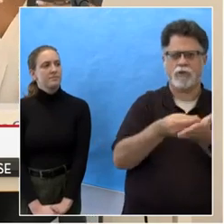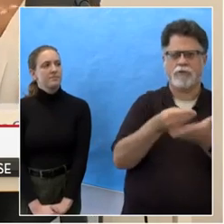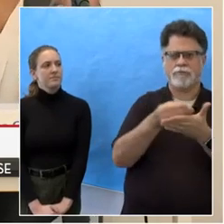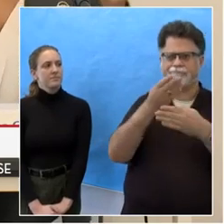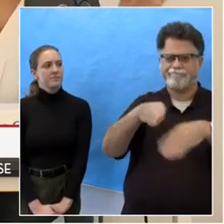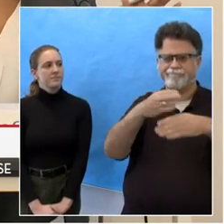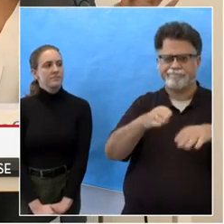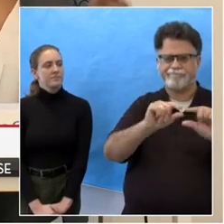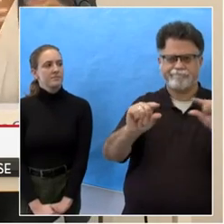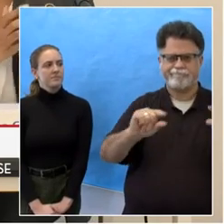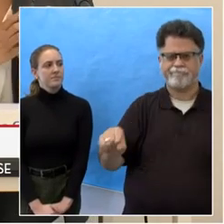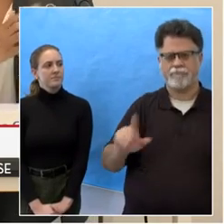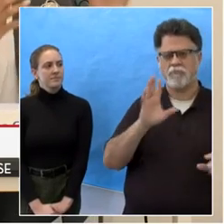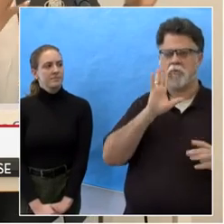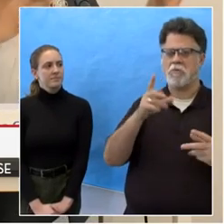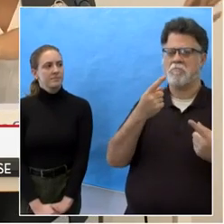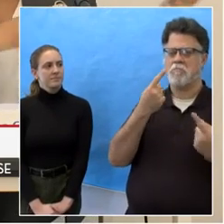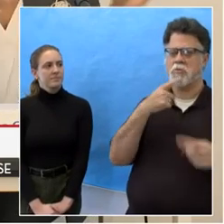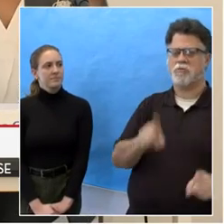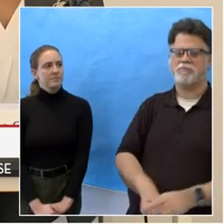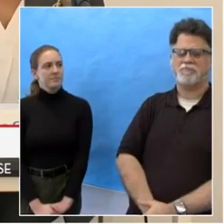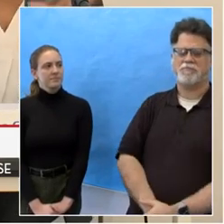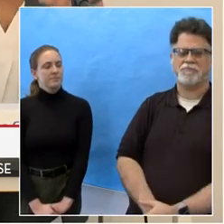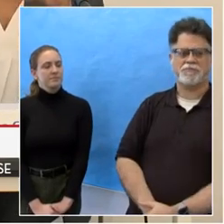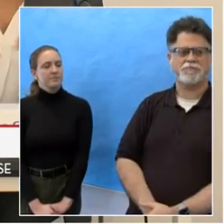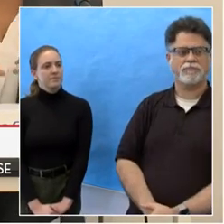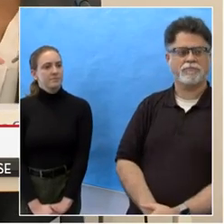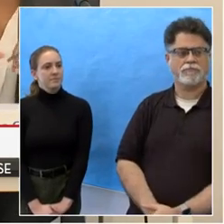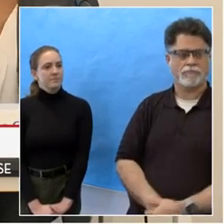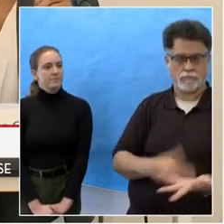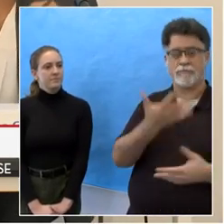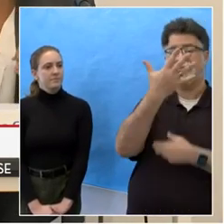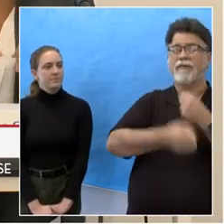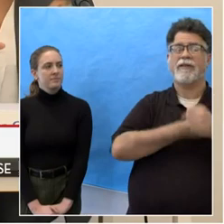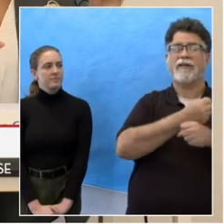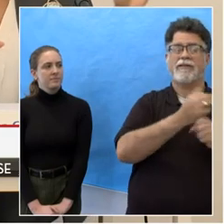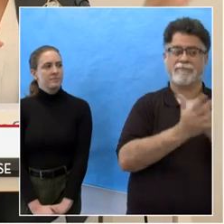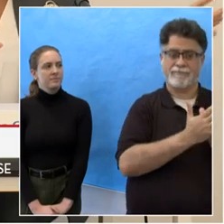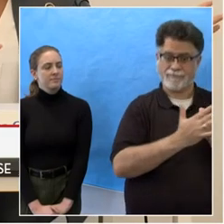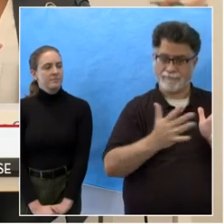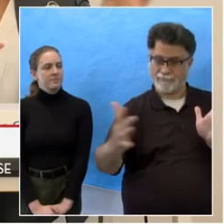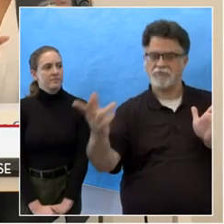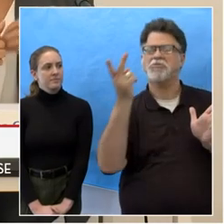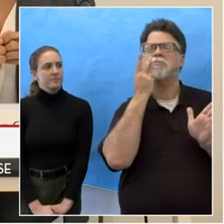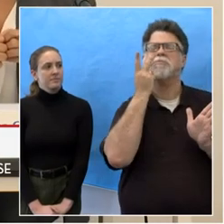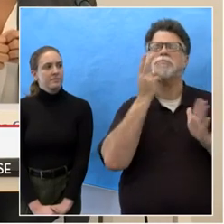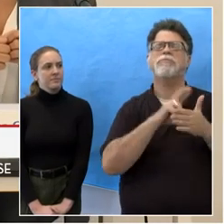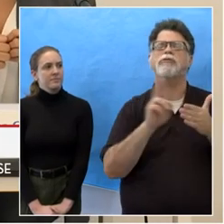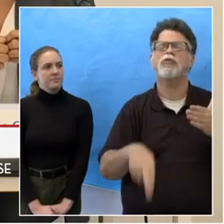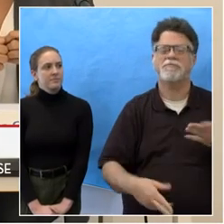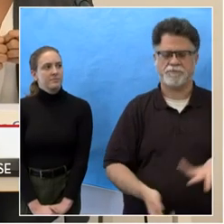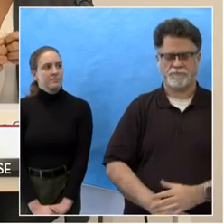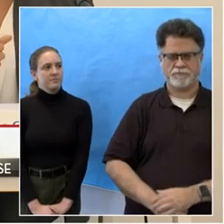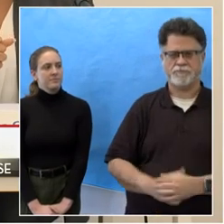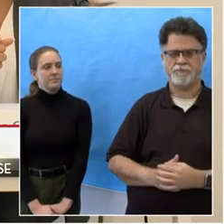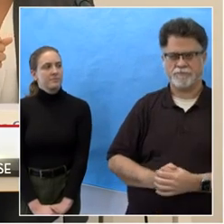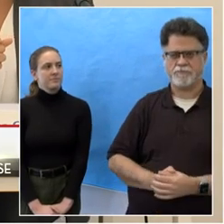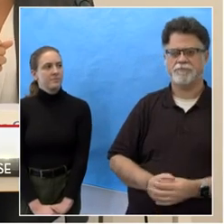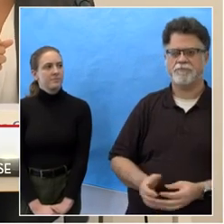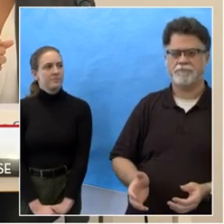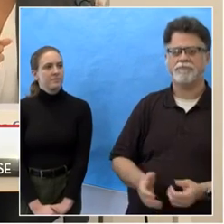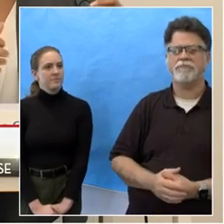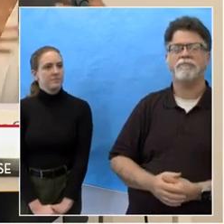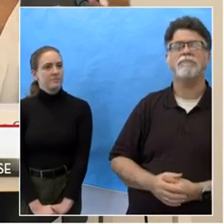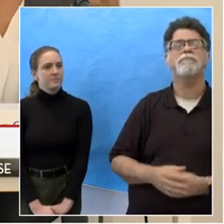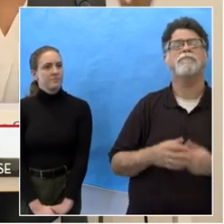remiss if I didn't name that all of what got us to this point was around having aligned screeners for